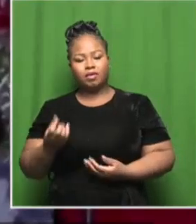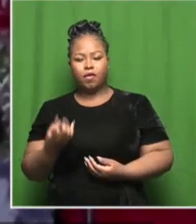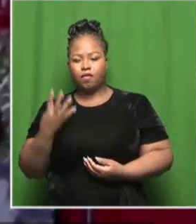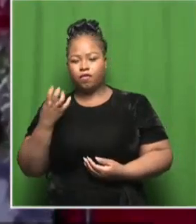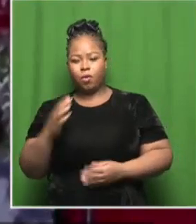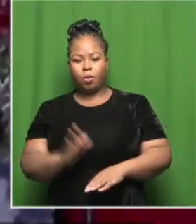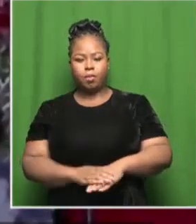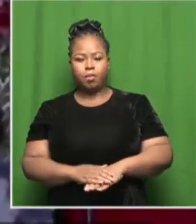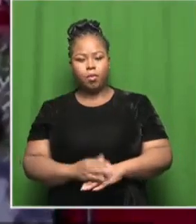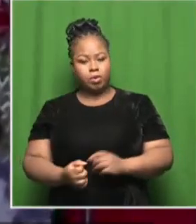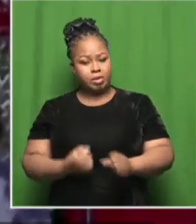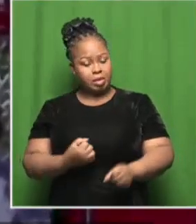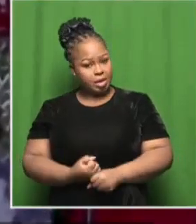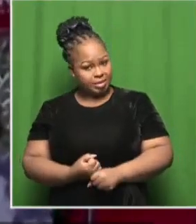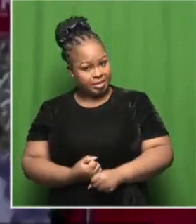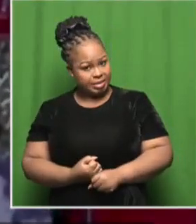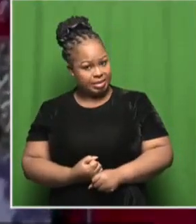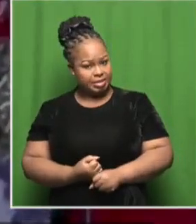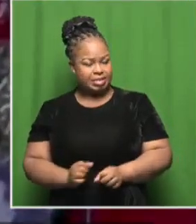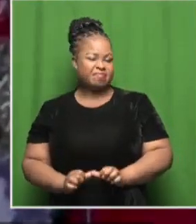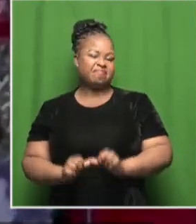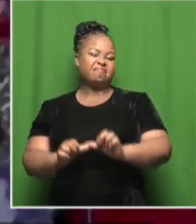years. Could you stand it?